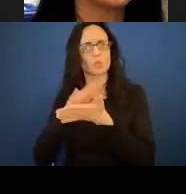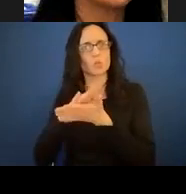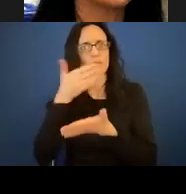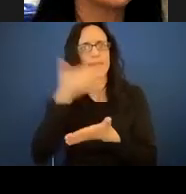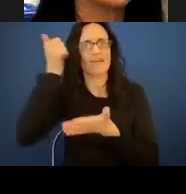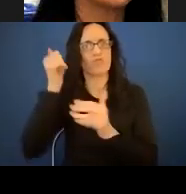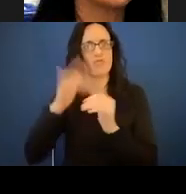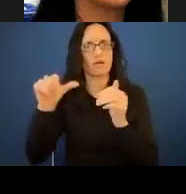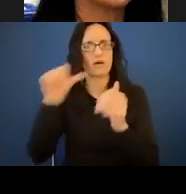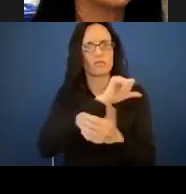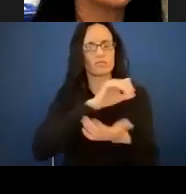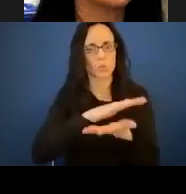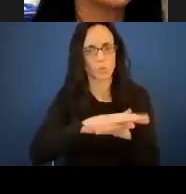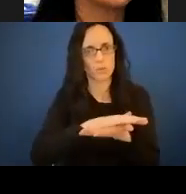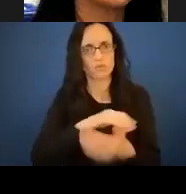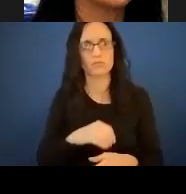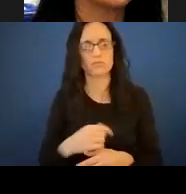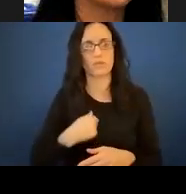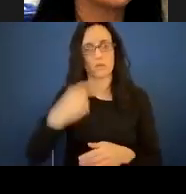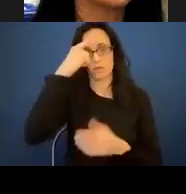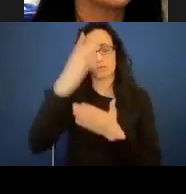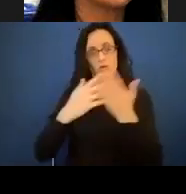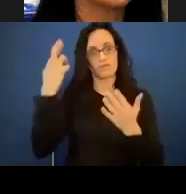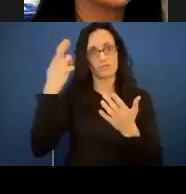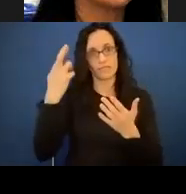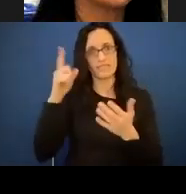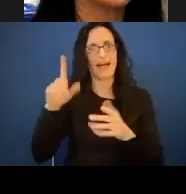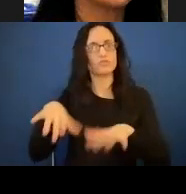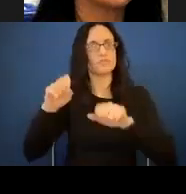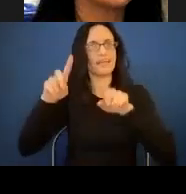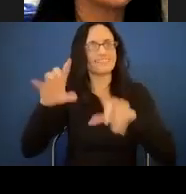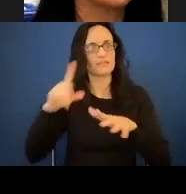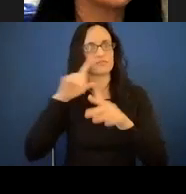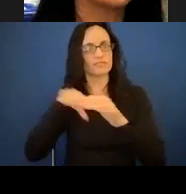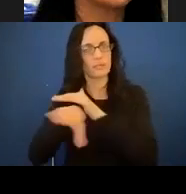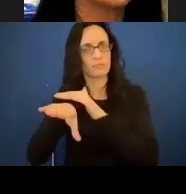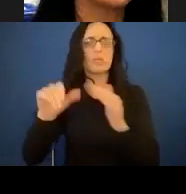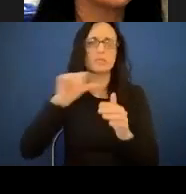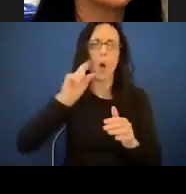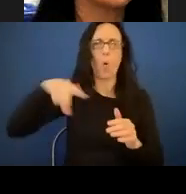I would think exam is a part of the reason. I won't say it's all the reason, but I think it's part of the factor.